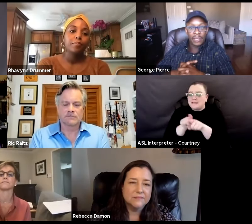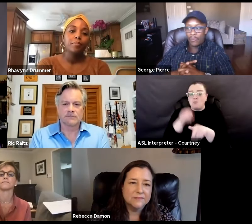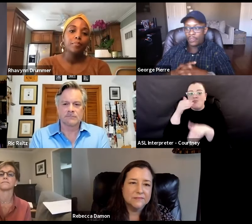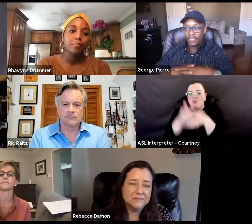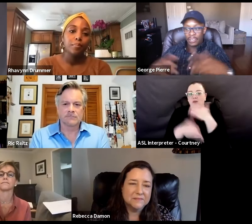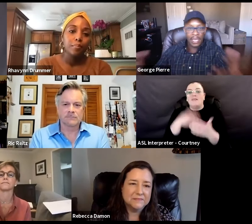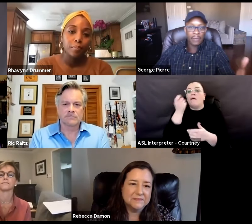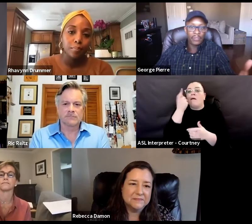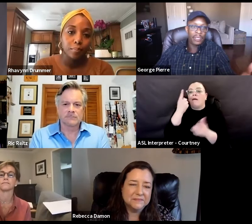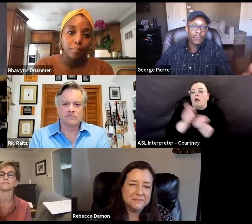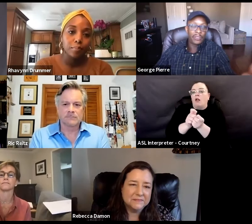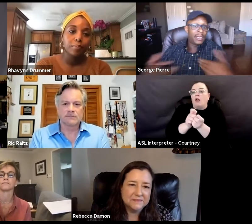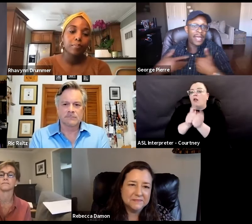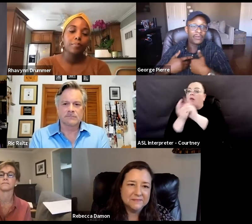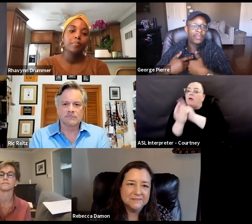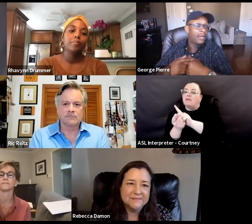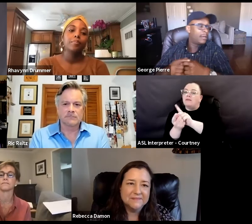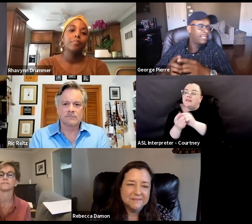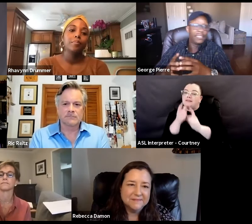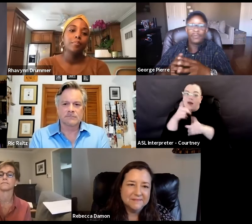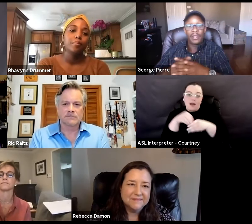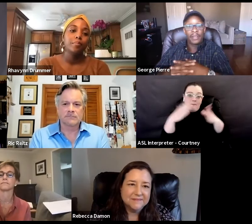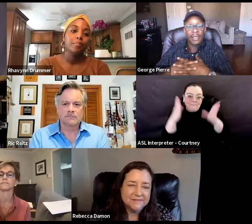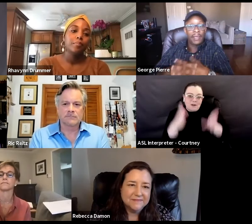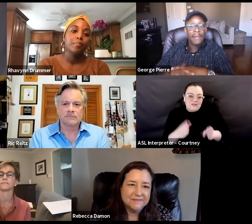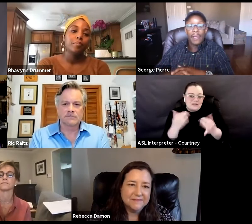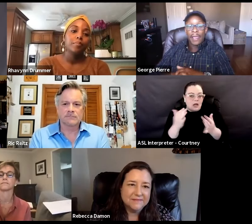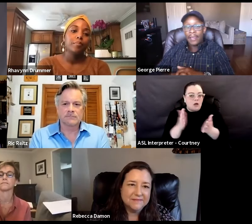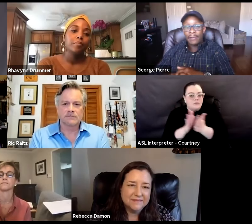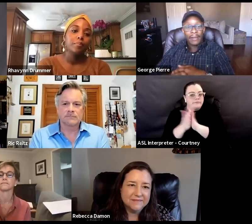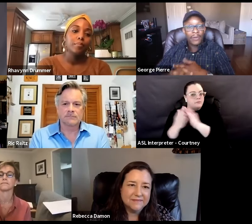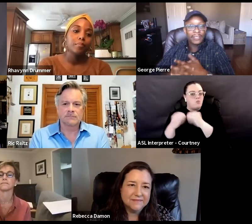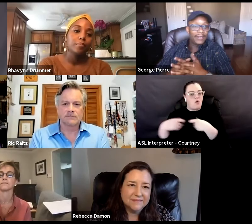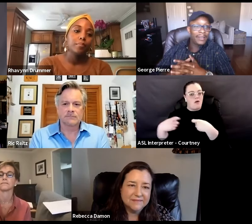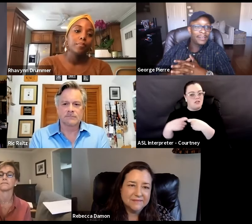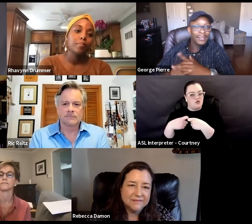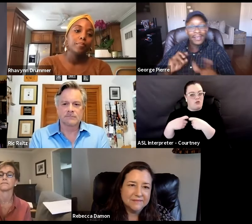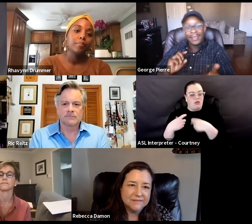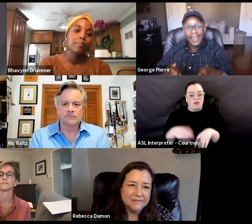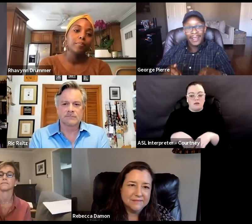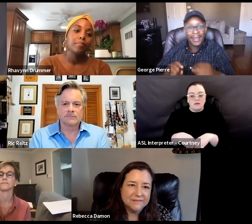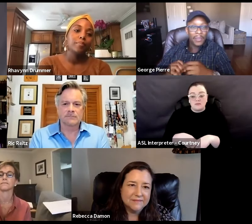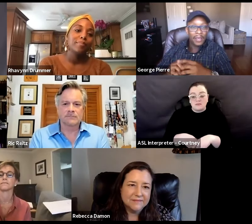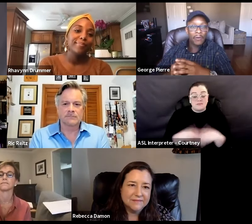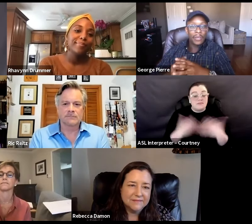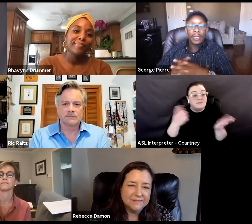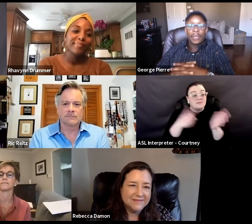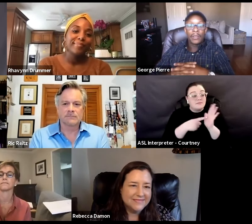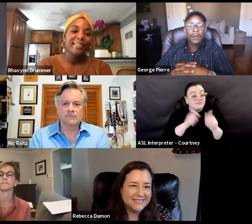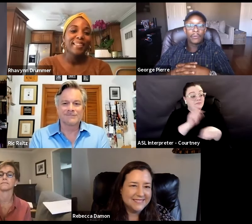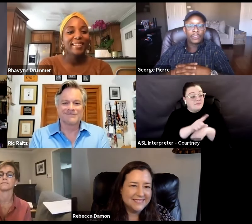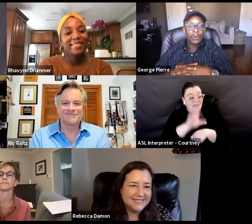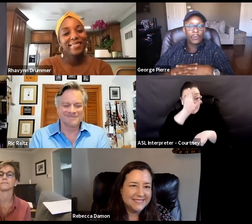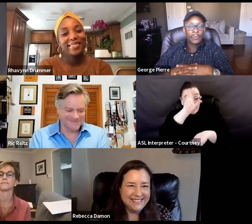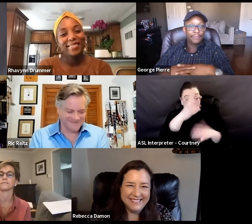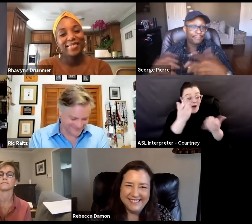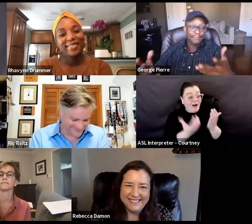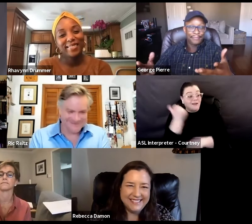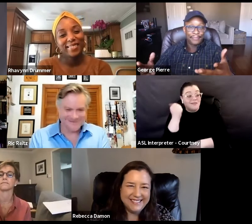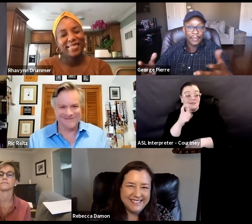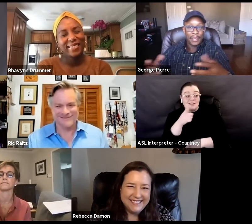only thing that we're just not seeing in person. An actor texted me the other day, hey, I want to take you to lunch. Hey, I'm not going,